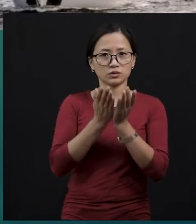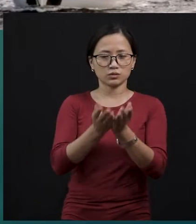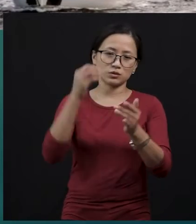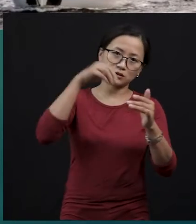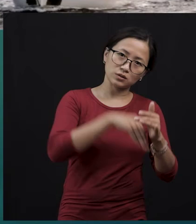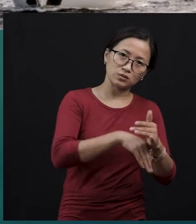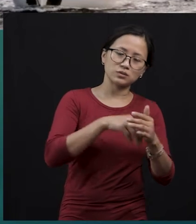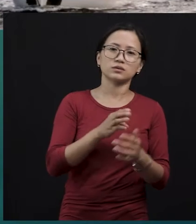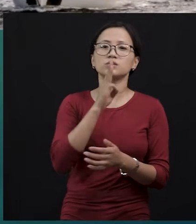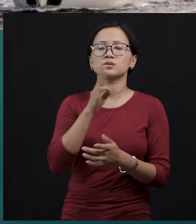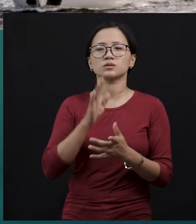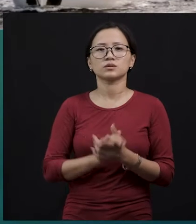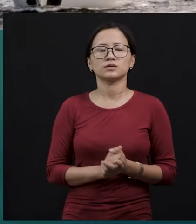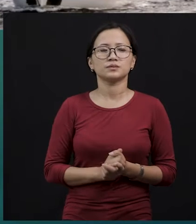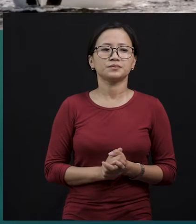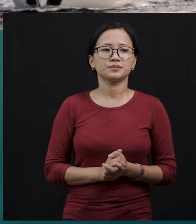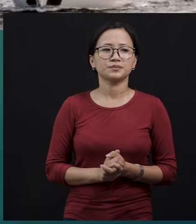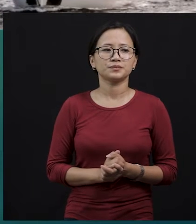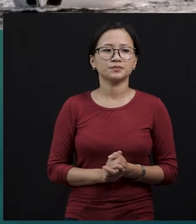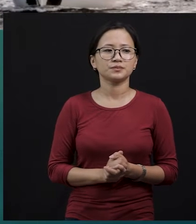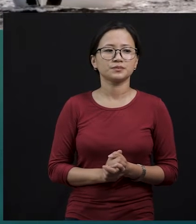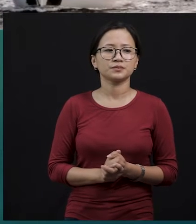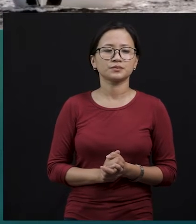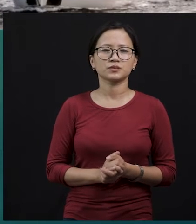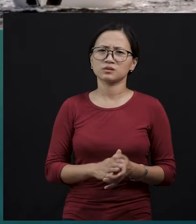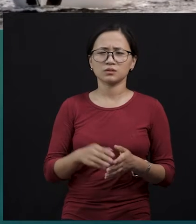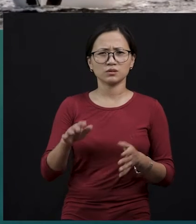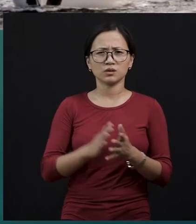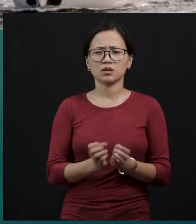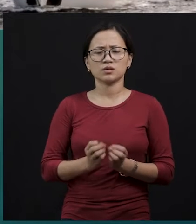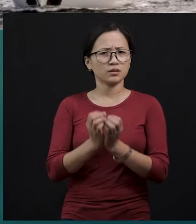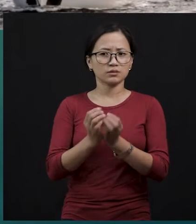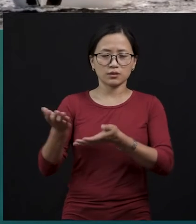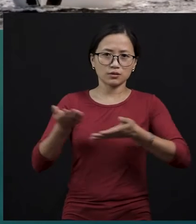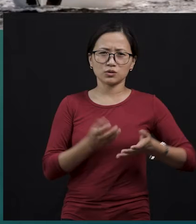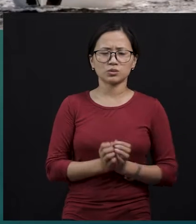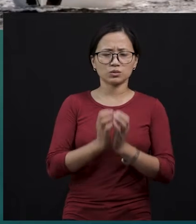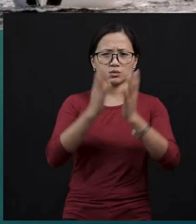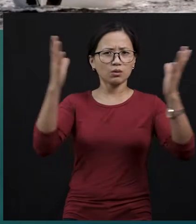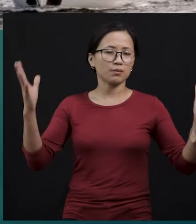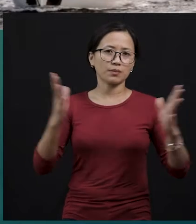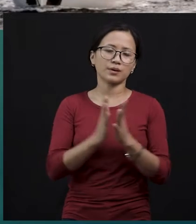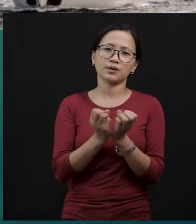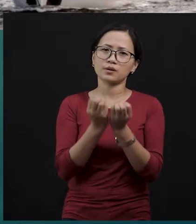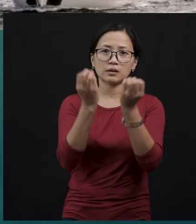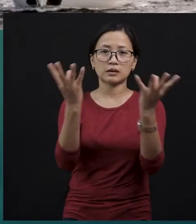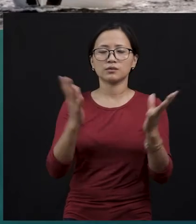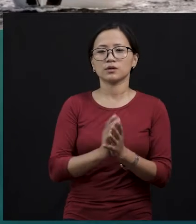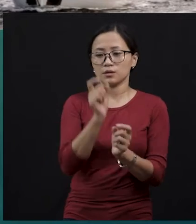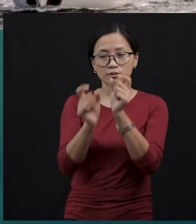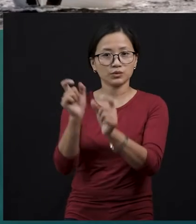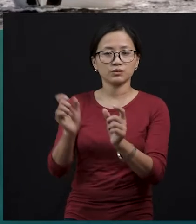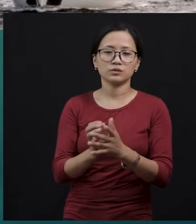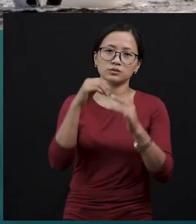So this is one ship, okay? These ships are like cities. They can carry so many people. There will be so many